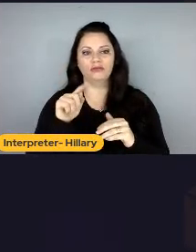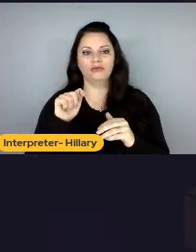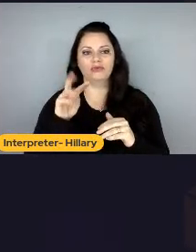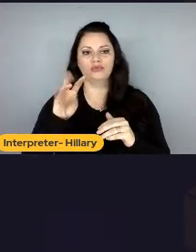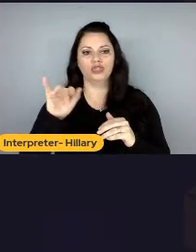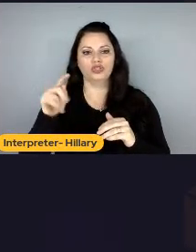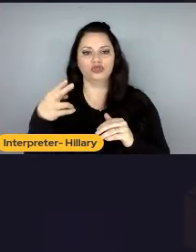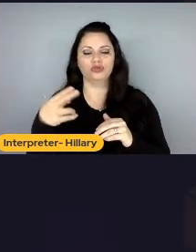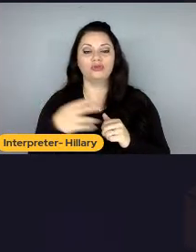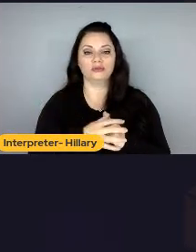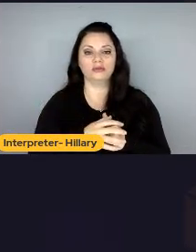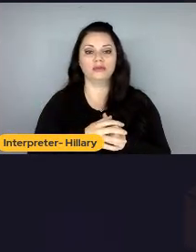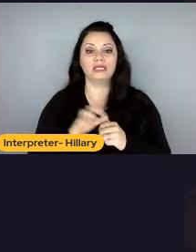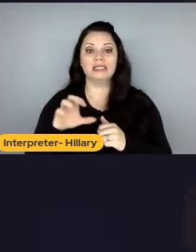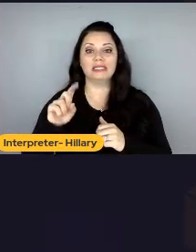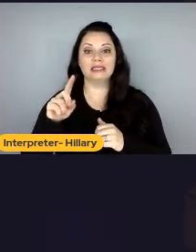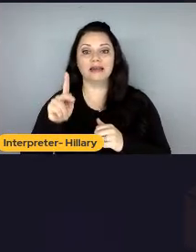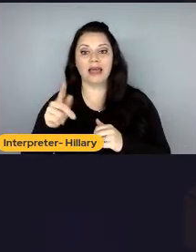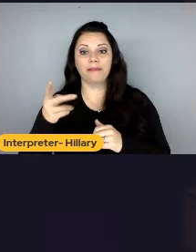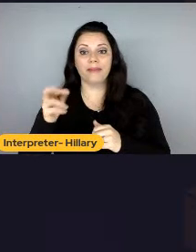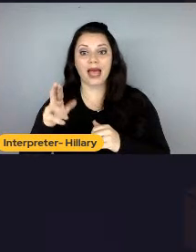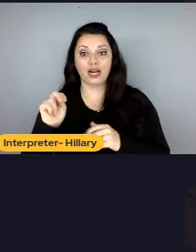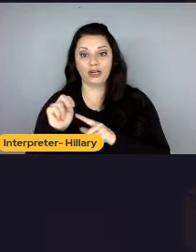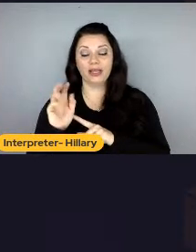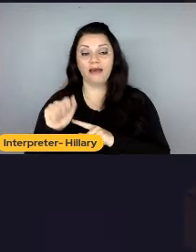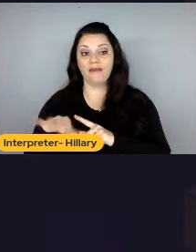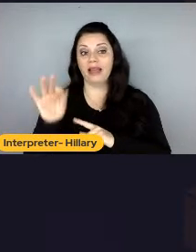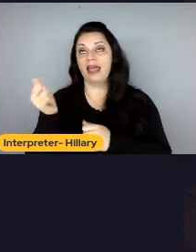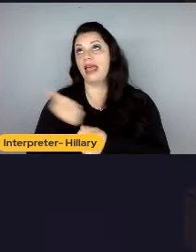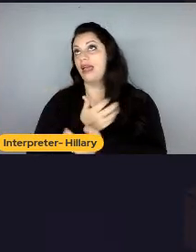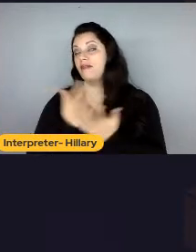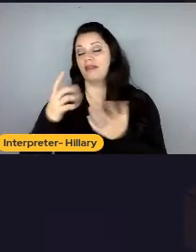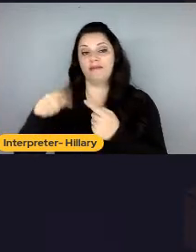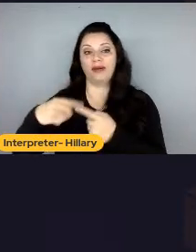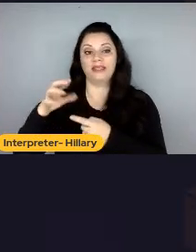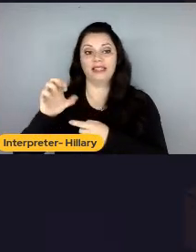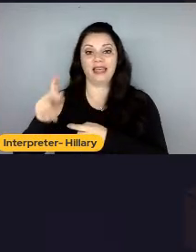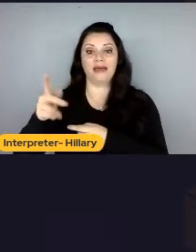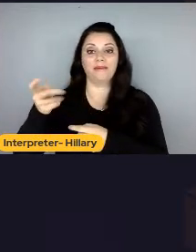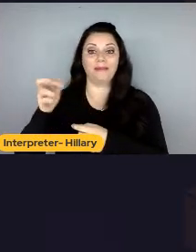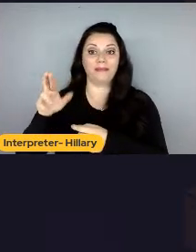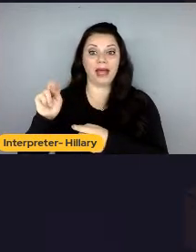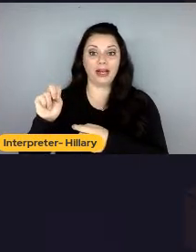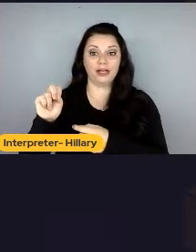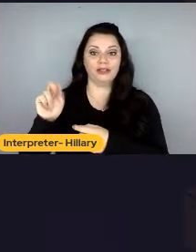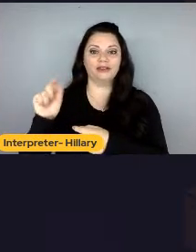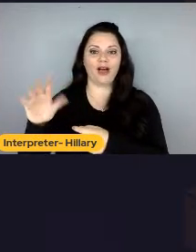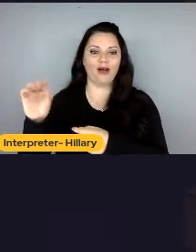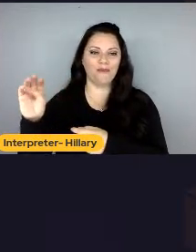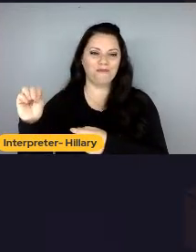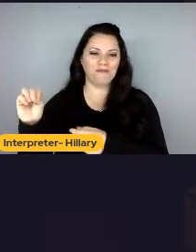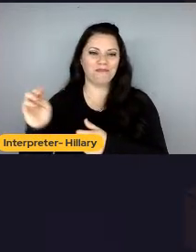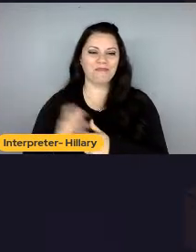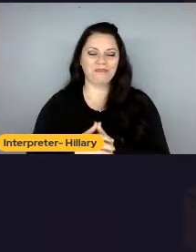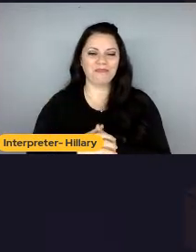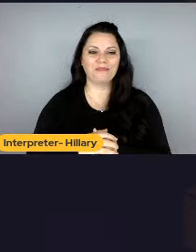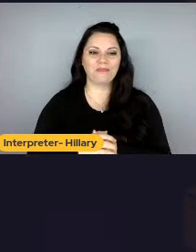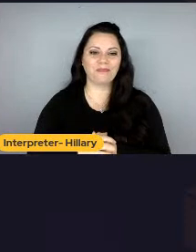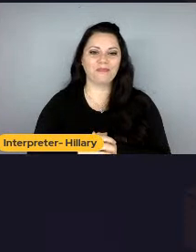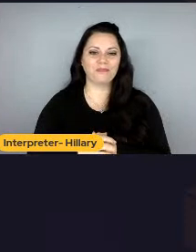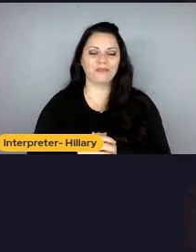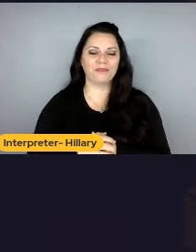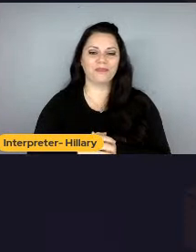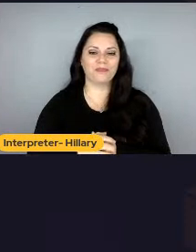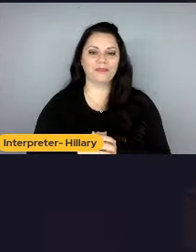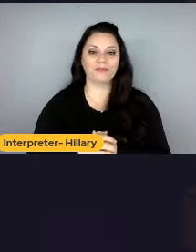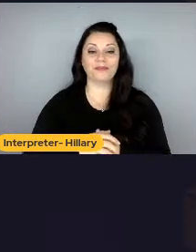For CDK patterns, you can find everything about CDK patterns on cdkpatterns.com. And